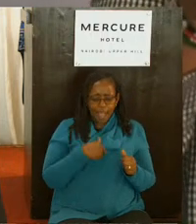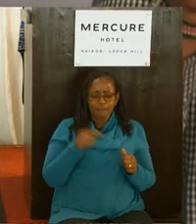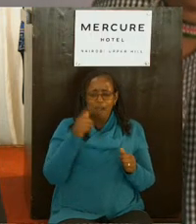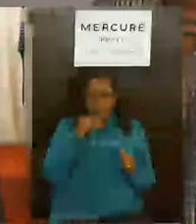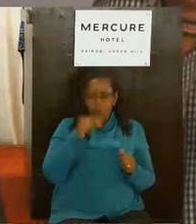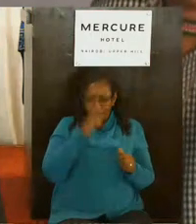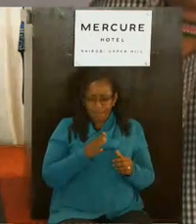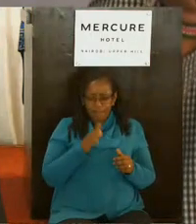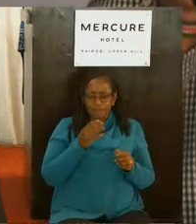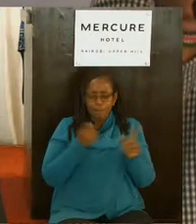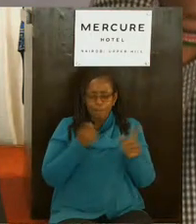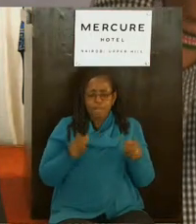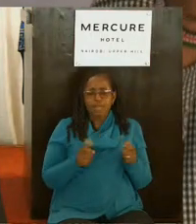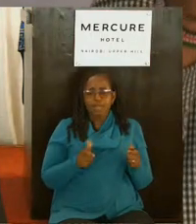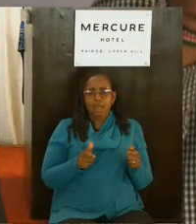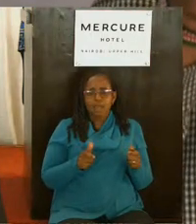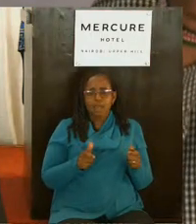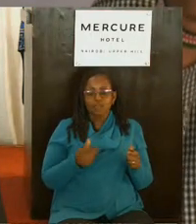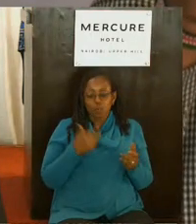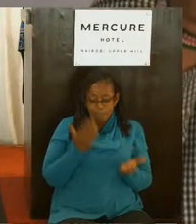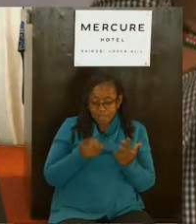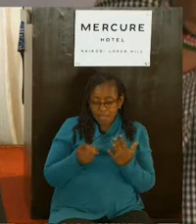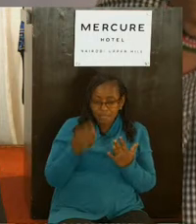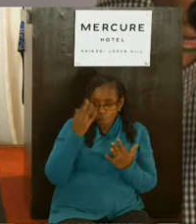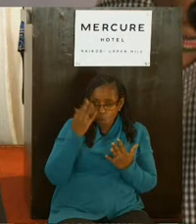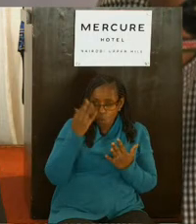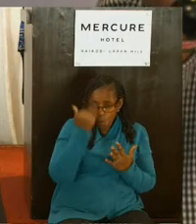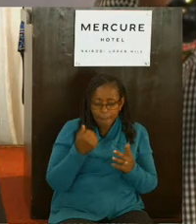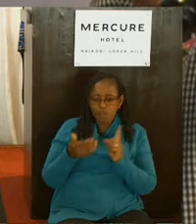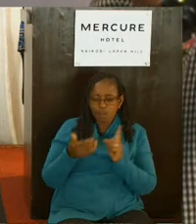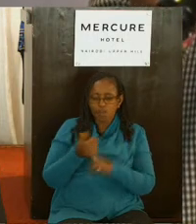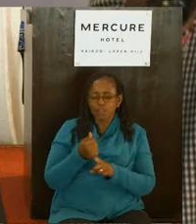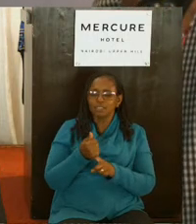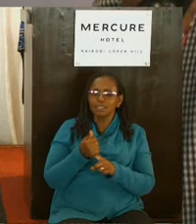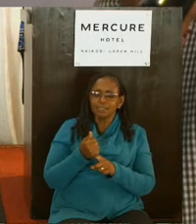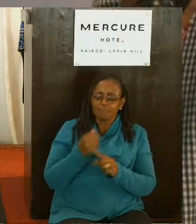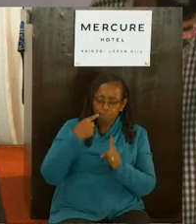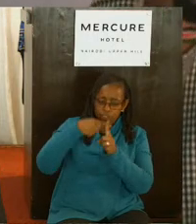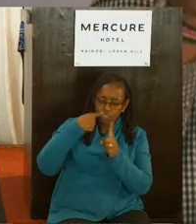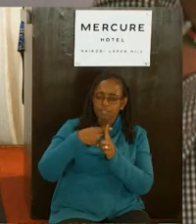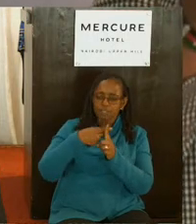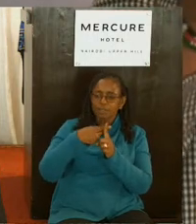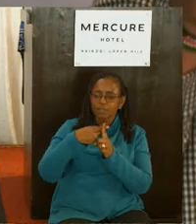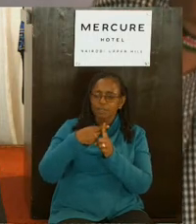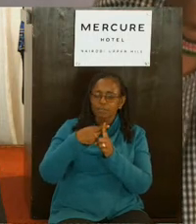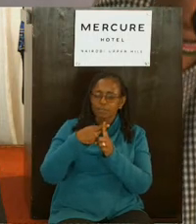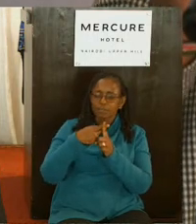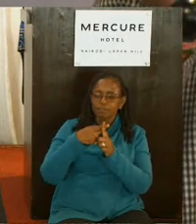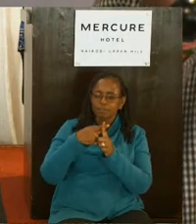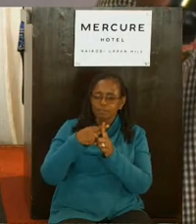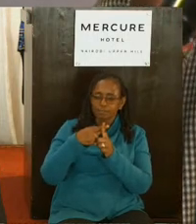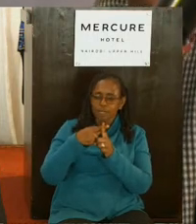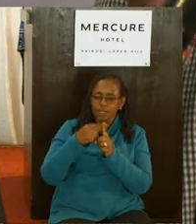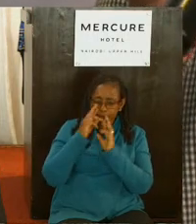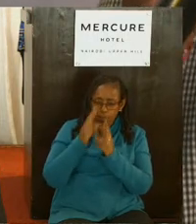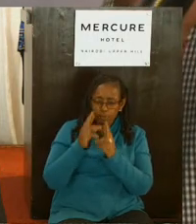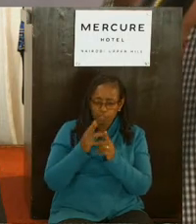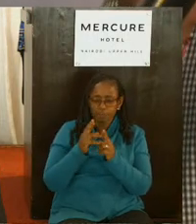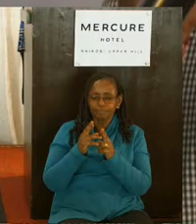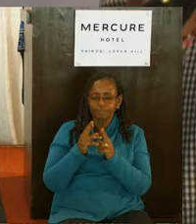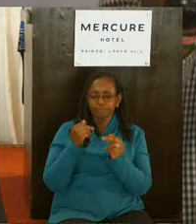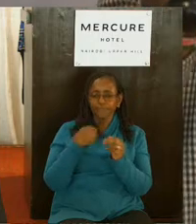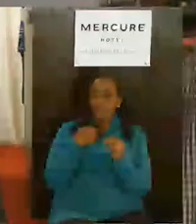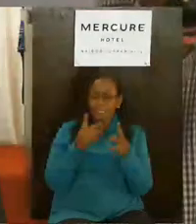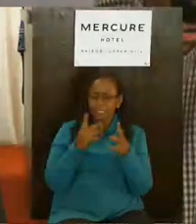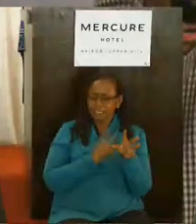so maybe that's really one of the reasons that probably I got positive coverage but again a number of women most of the time are reported in the you